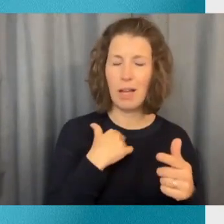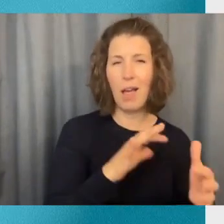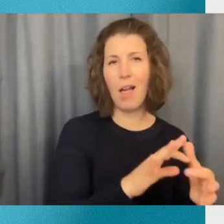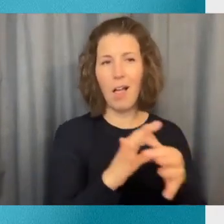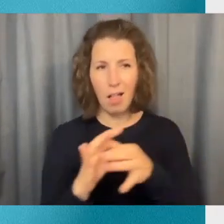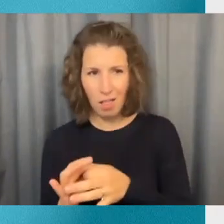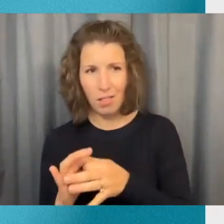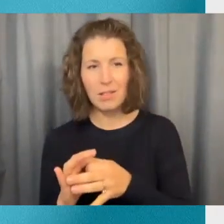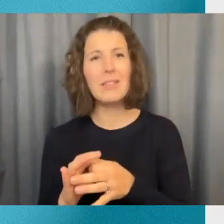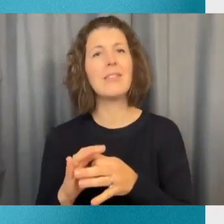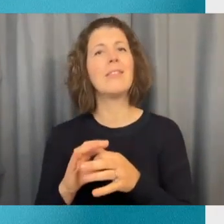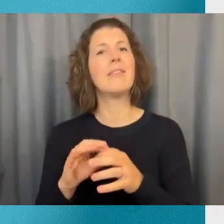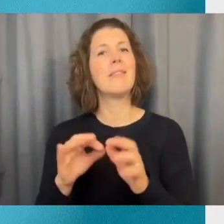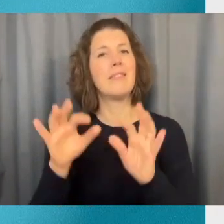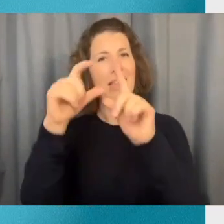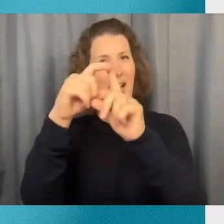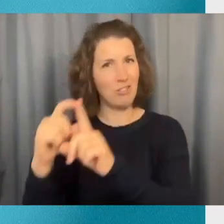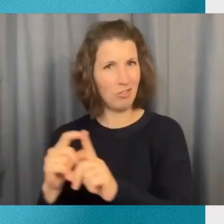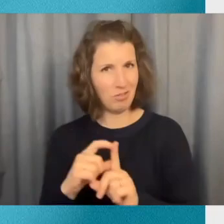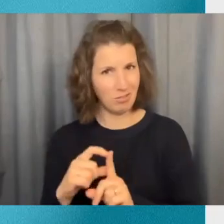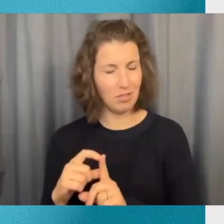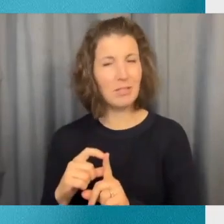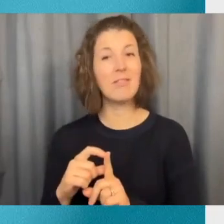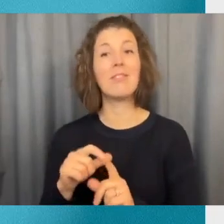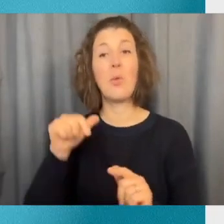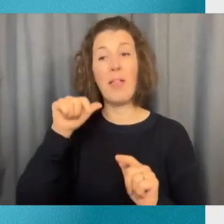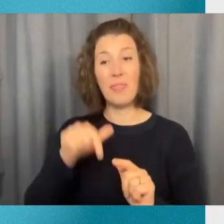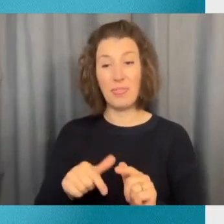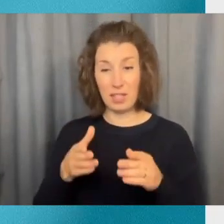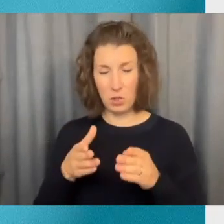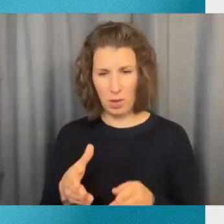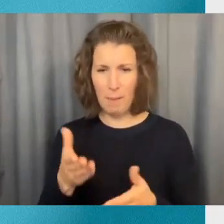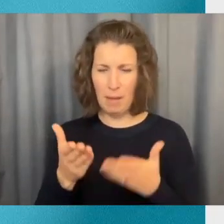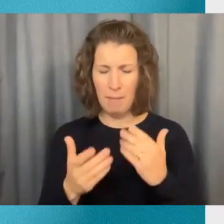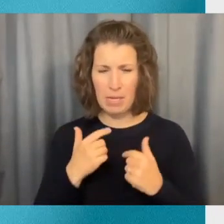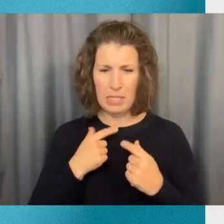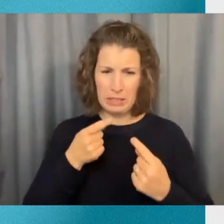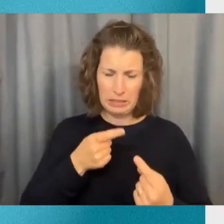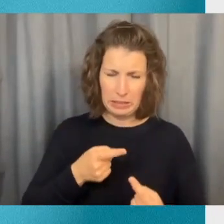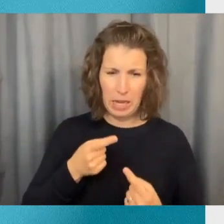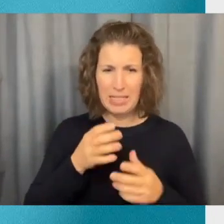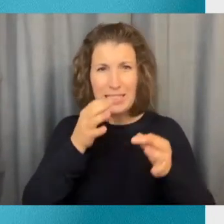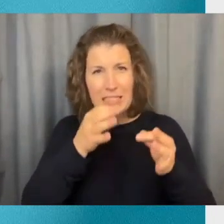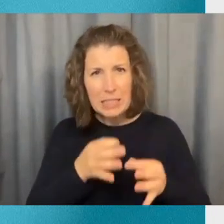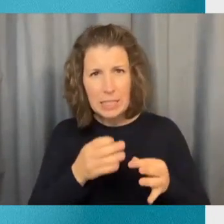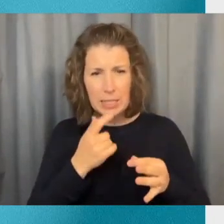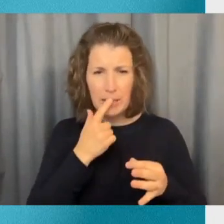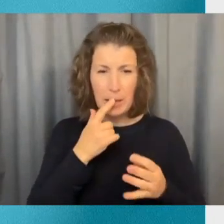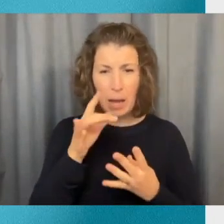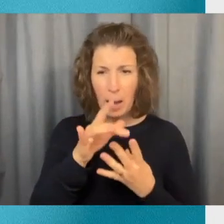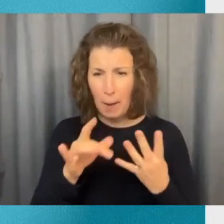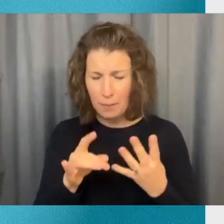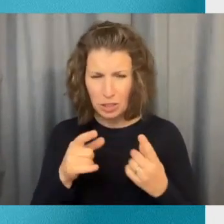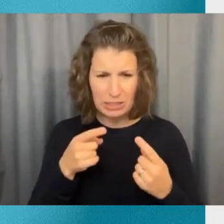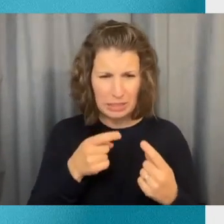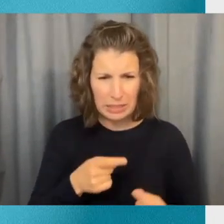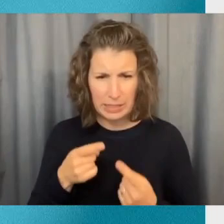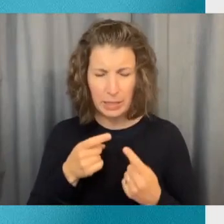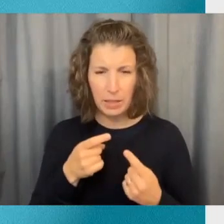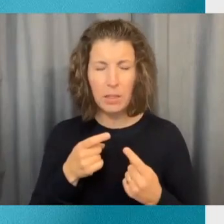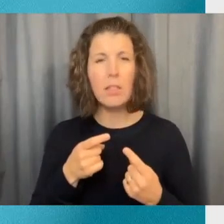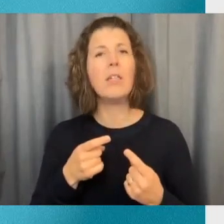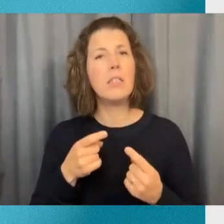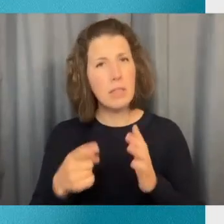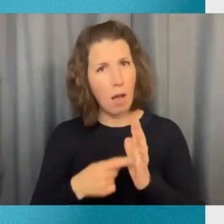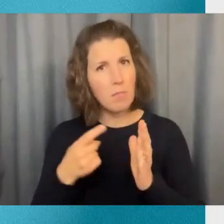And so if you think about it in this arena, maybe we're struggling with a decision, we're struggling with our options, and sometimes drawing around that